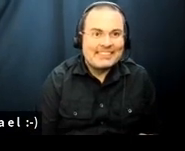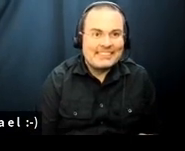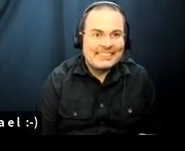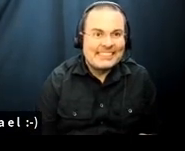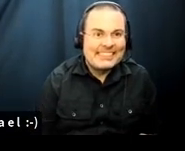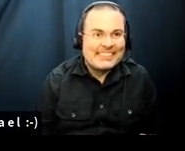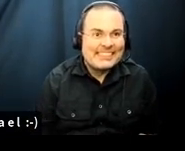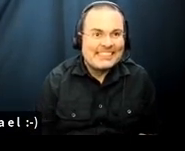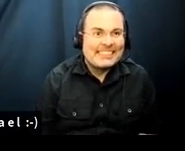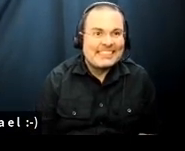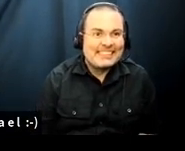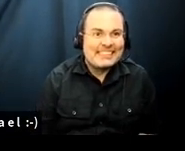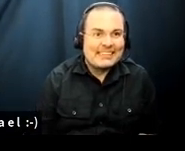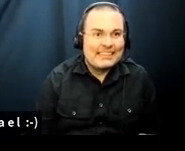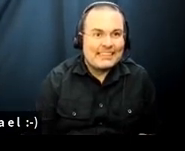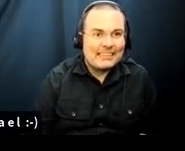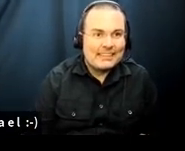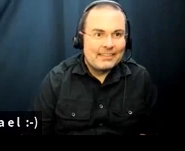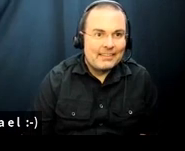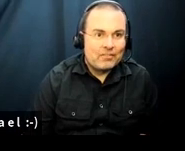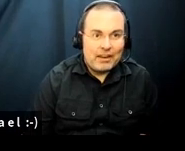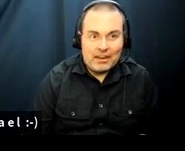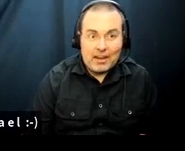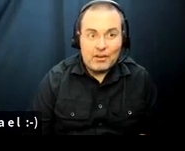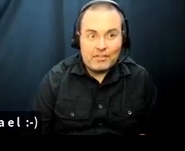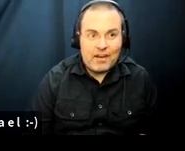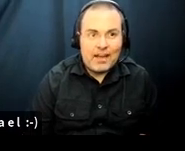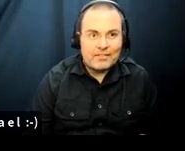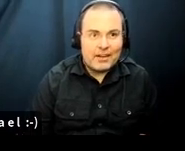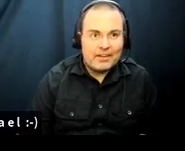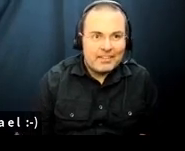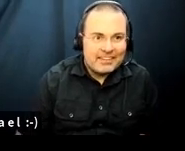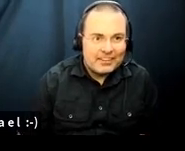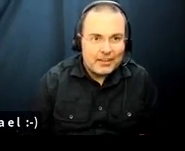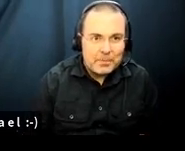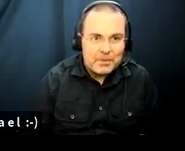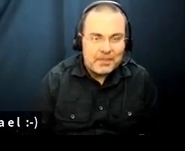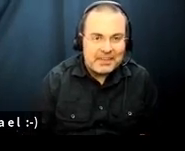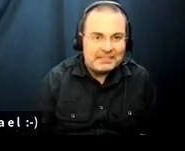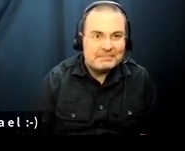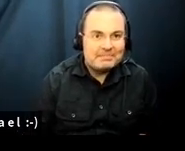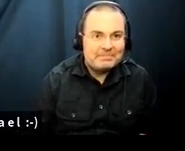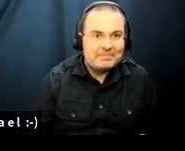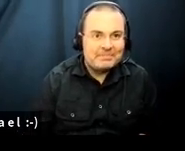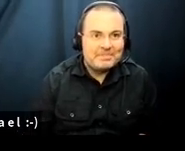Mm-hmm. Well, Right, and now you're 5, right? You just had a